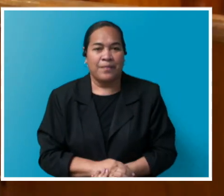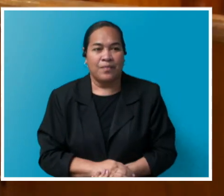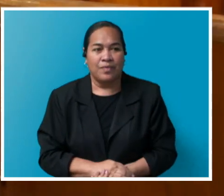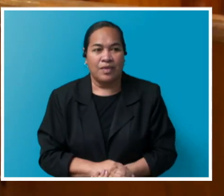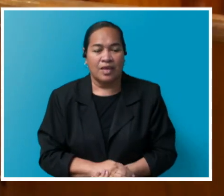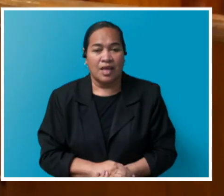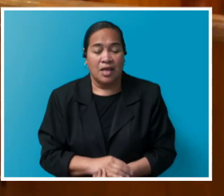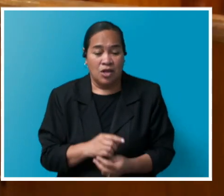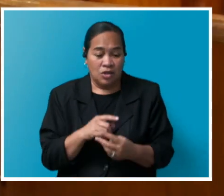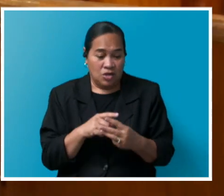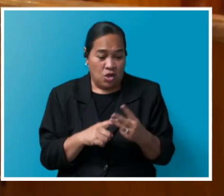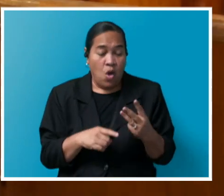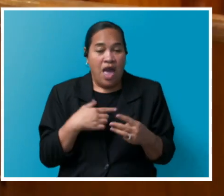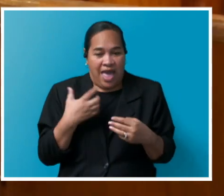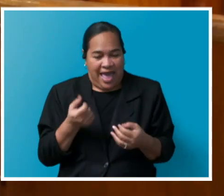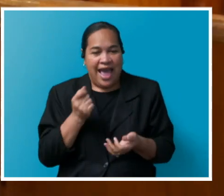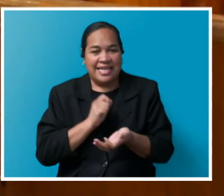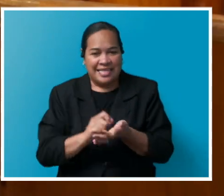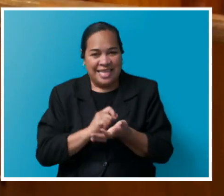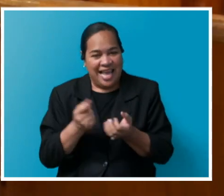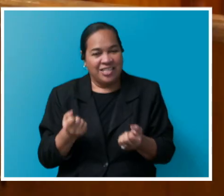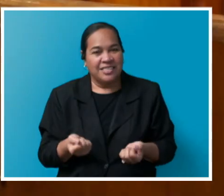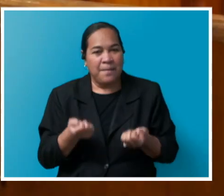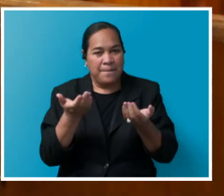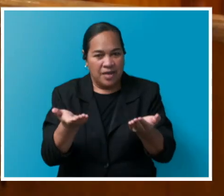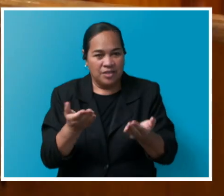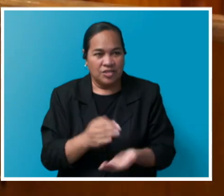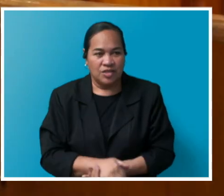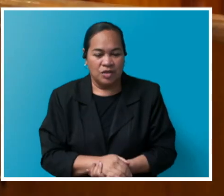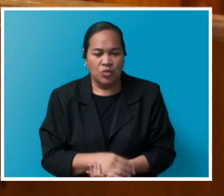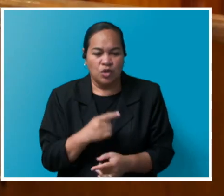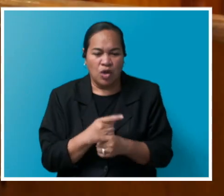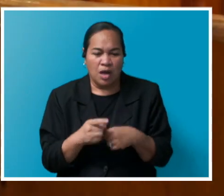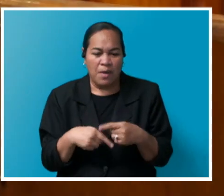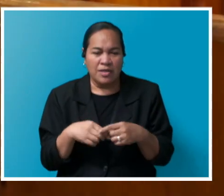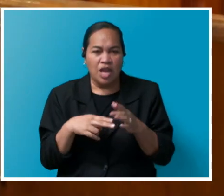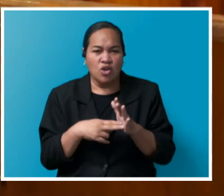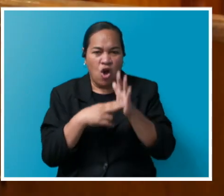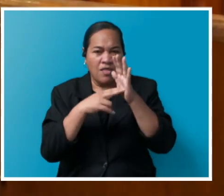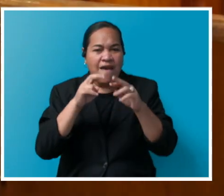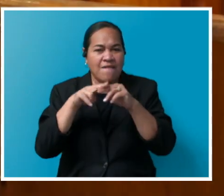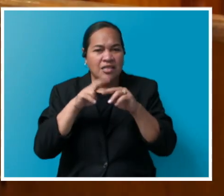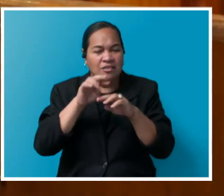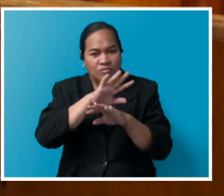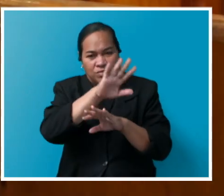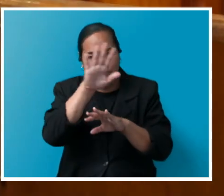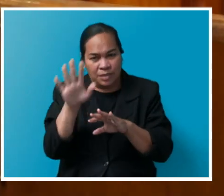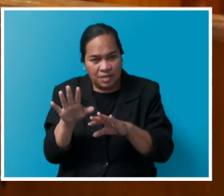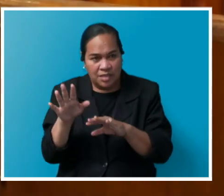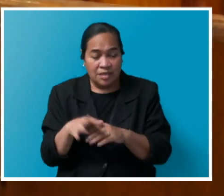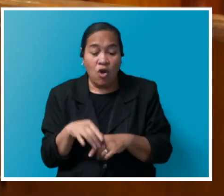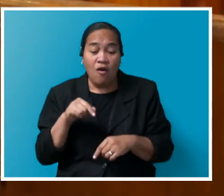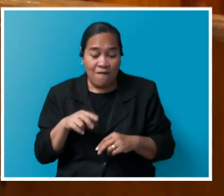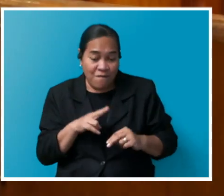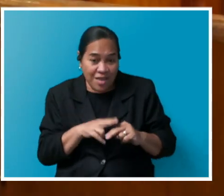2 of the 3 submissions, Mr. Speaker, sir, covered the North Fiji Basin, jointly submitted by Fiji,